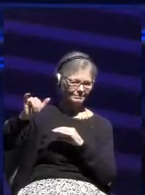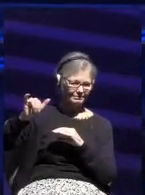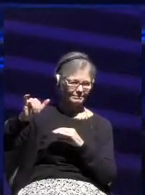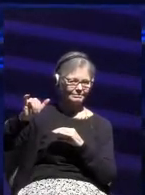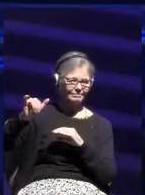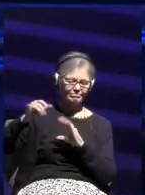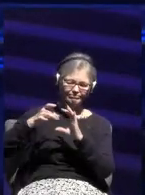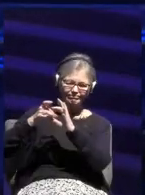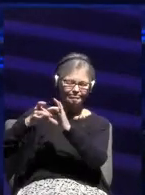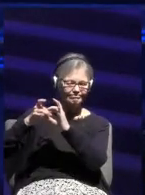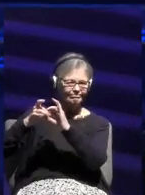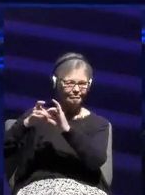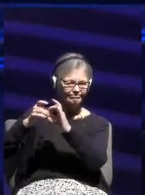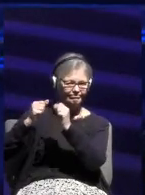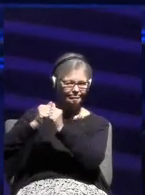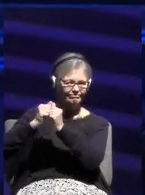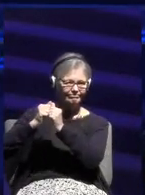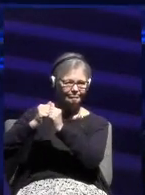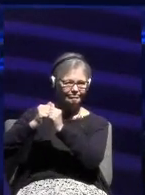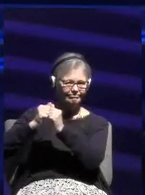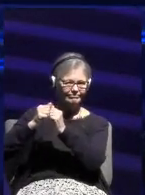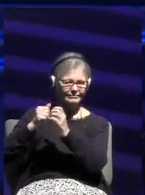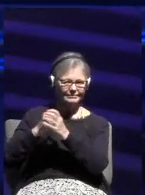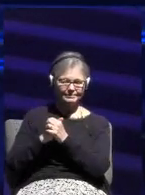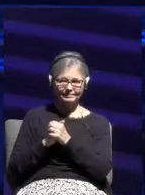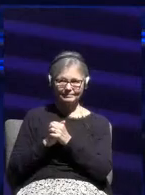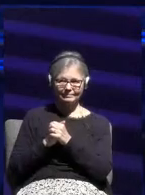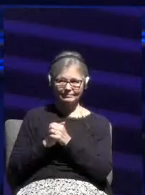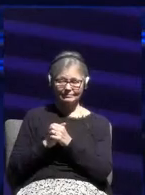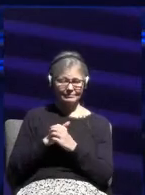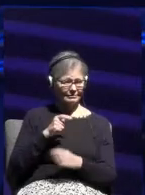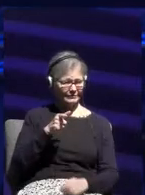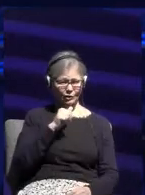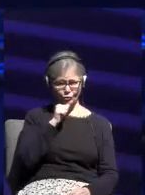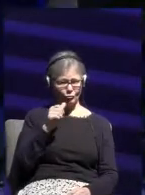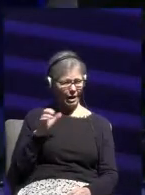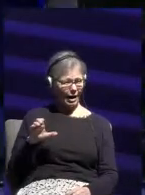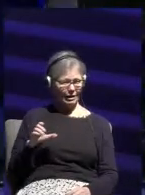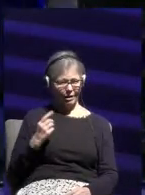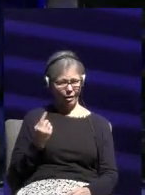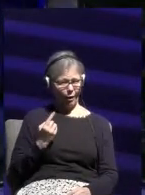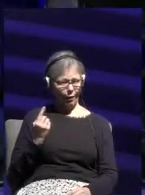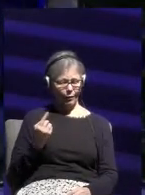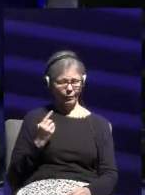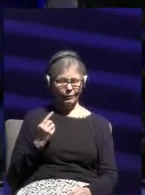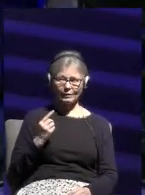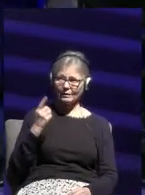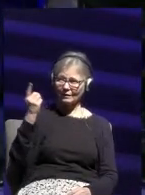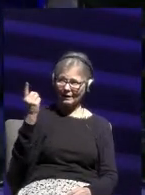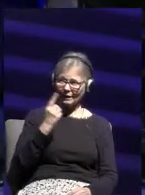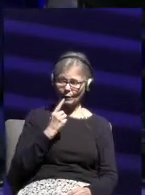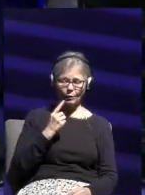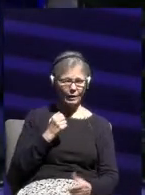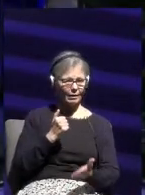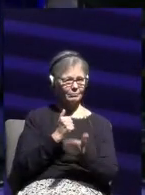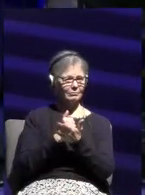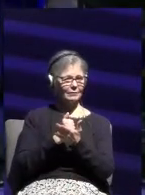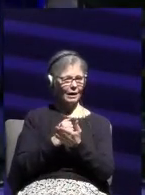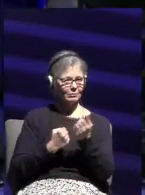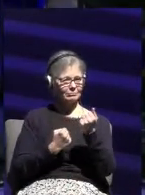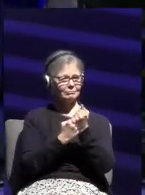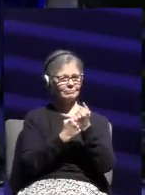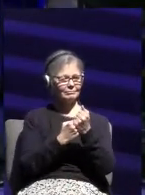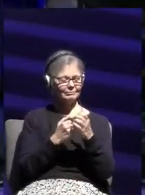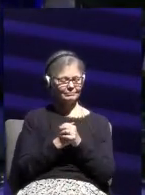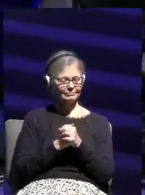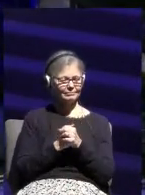Let's link up. He's saying, you don't got to do this by yourself. I'll do it with you. We'll walk together. And